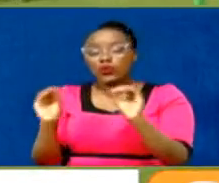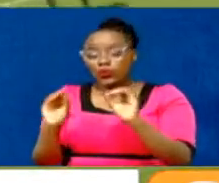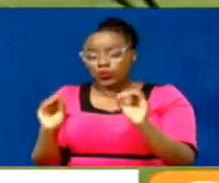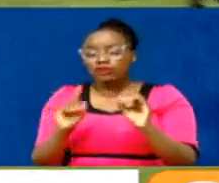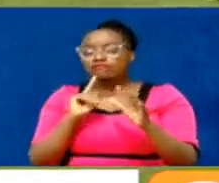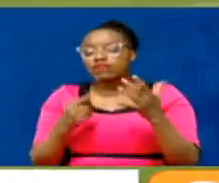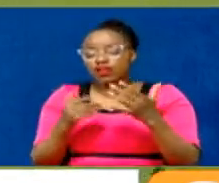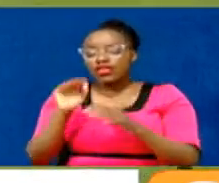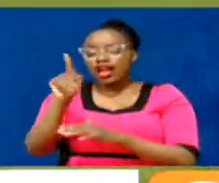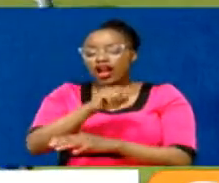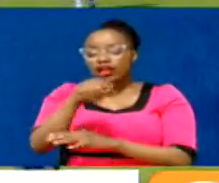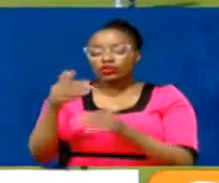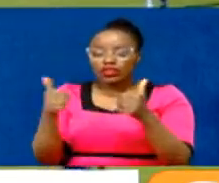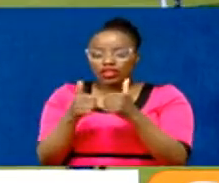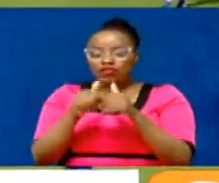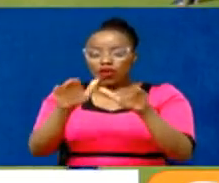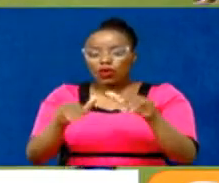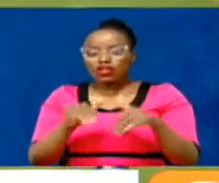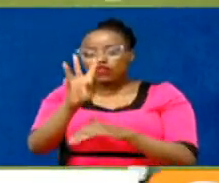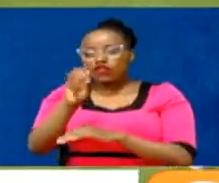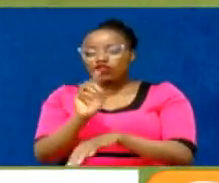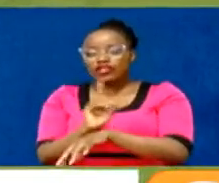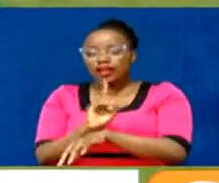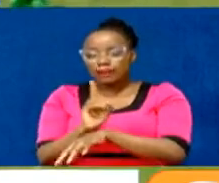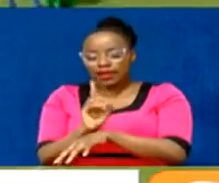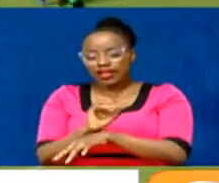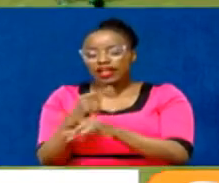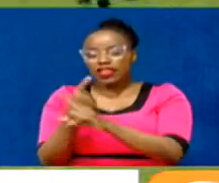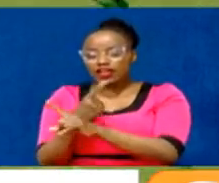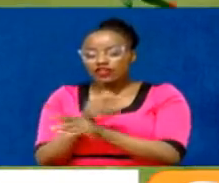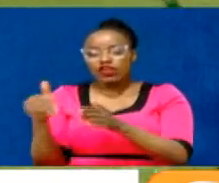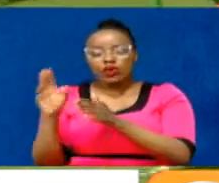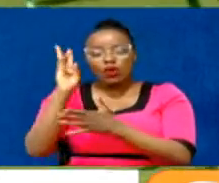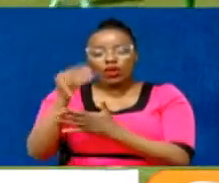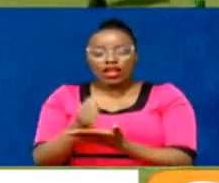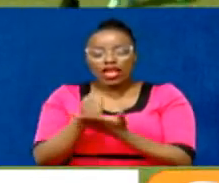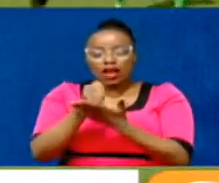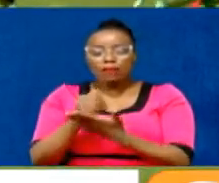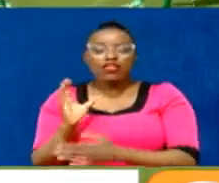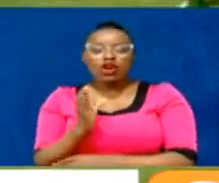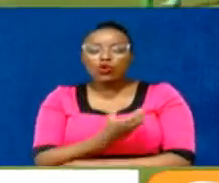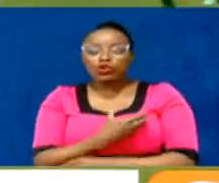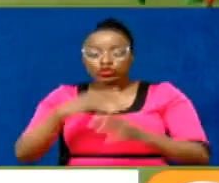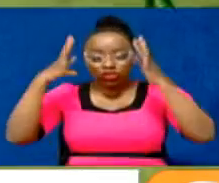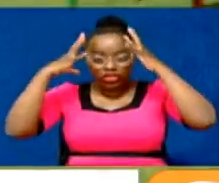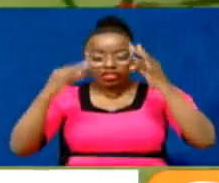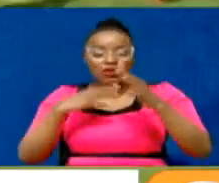match officials called off the match after waiting for 40 minutes. The different reports will assist the committee to rule